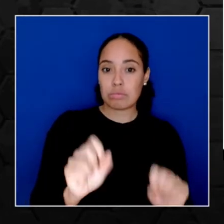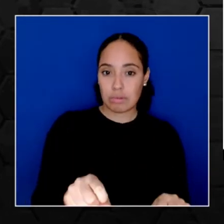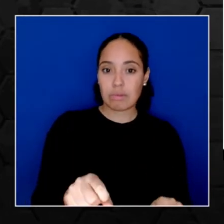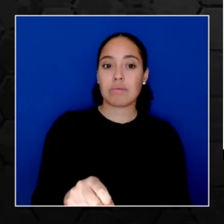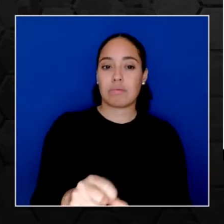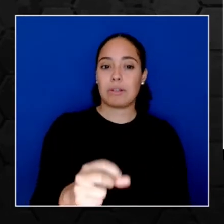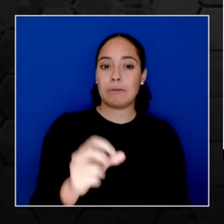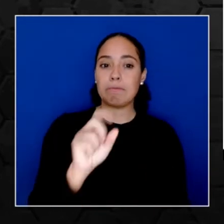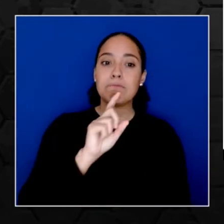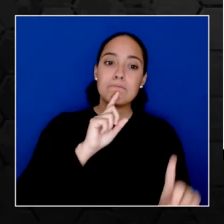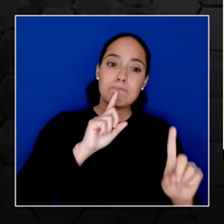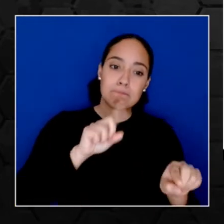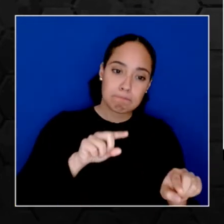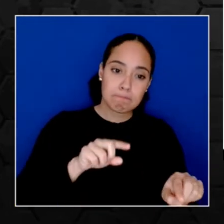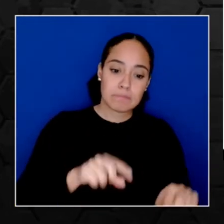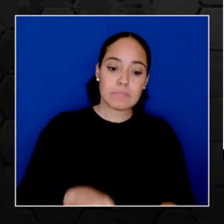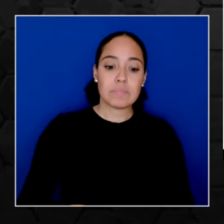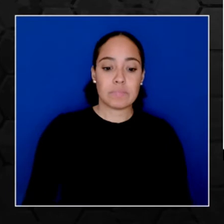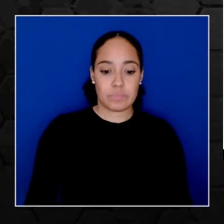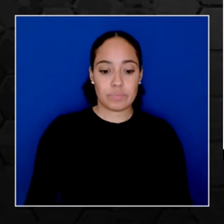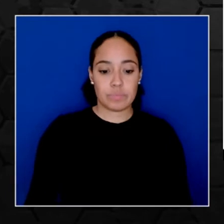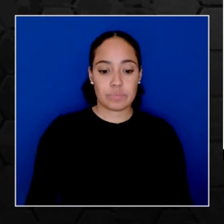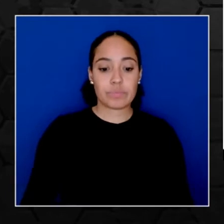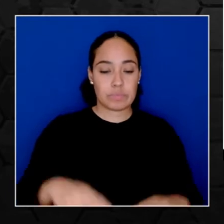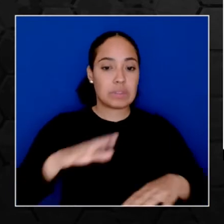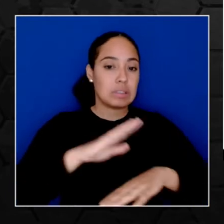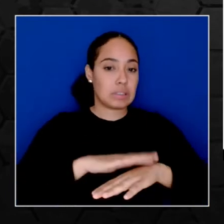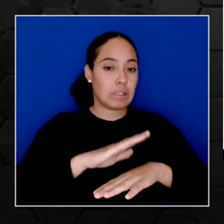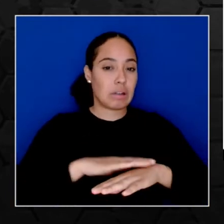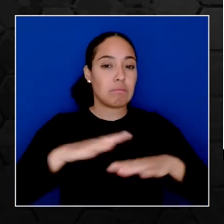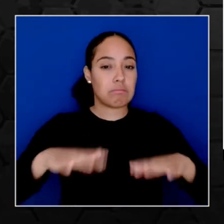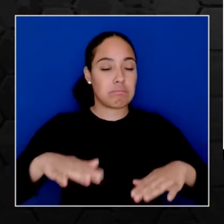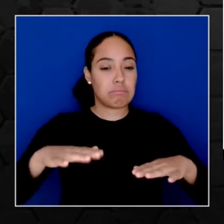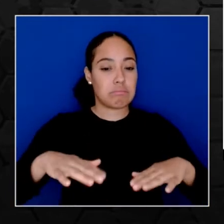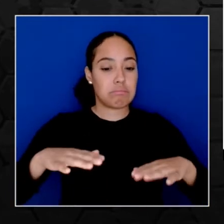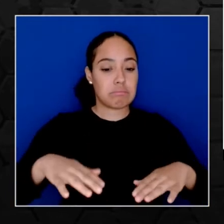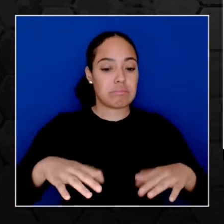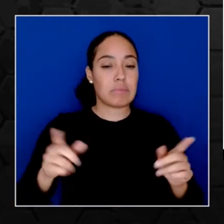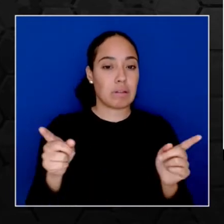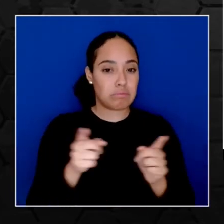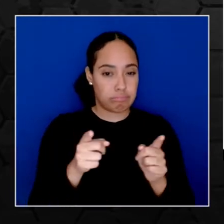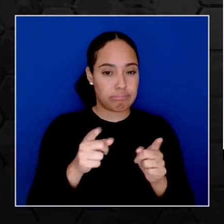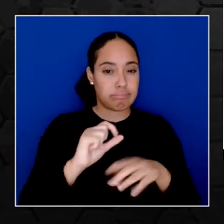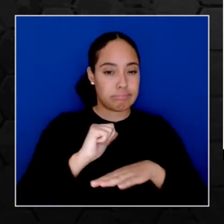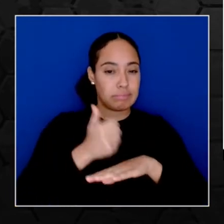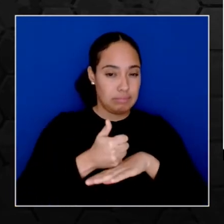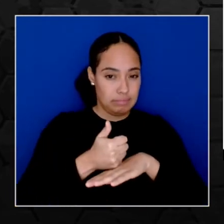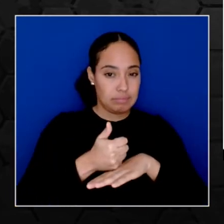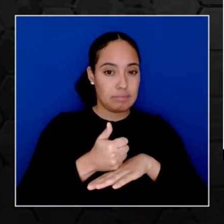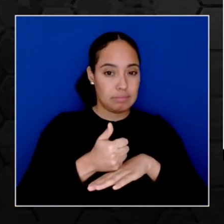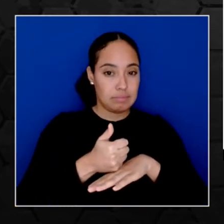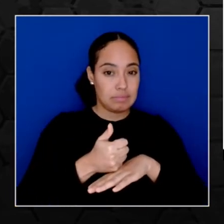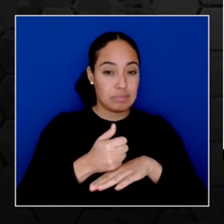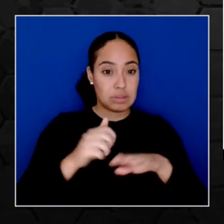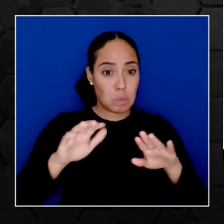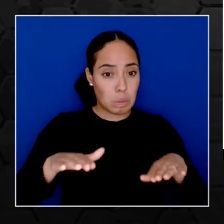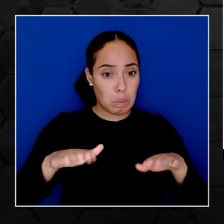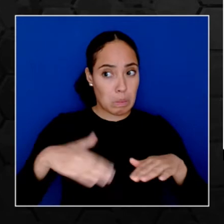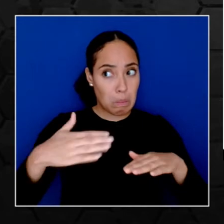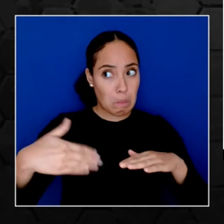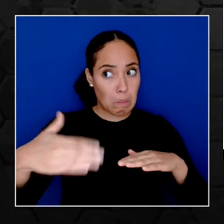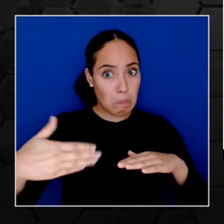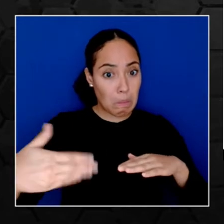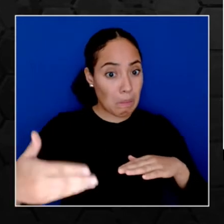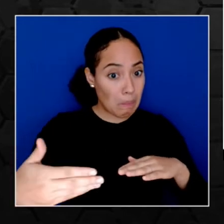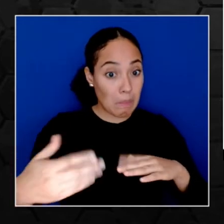And after the wait time, I will be giving out a dummy value to the users, because as of now, we're not connected with any data type for us to